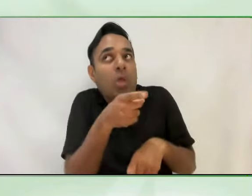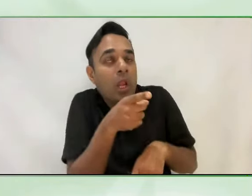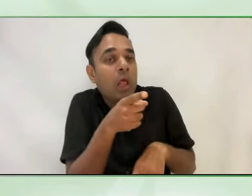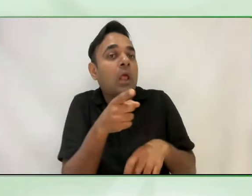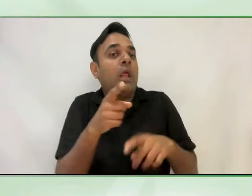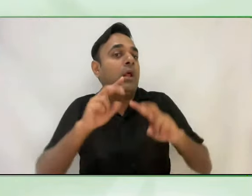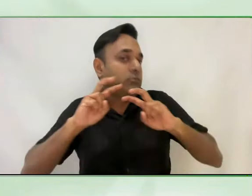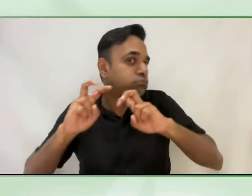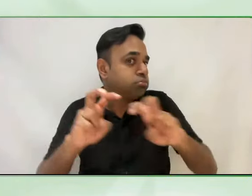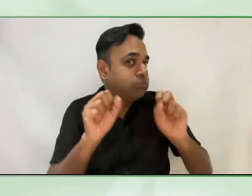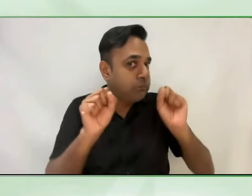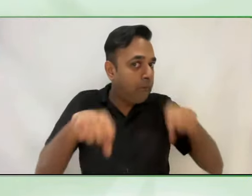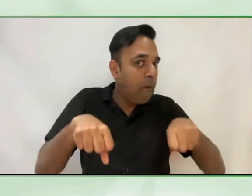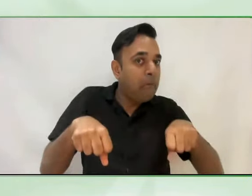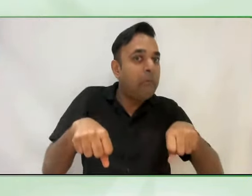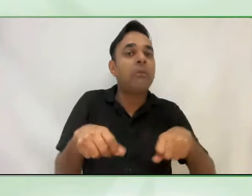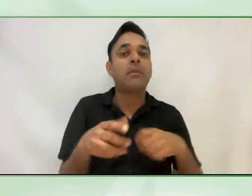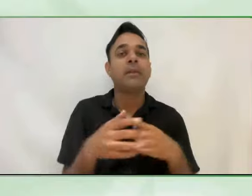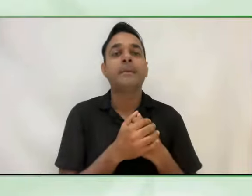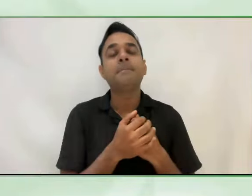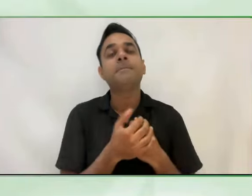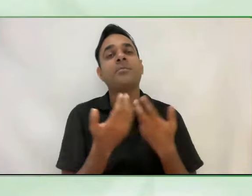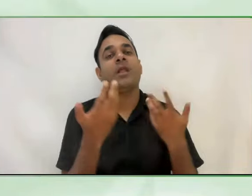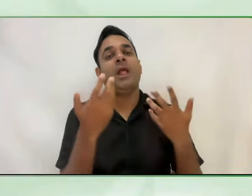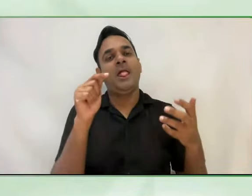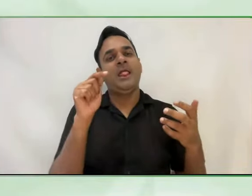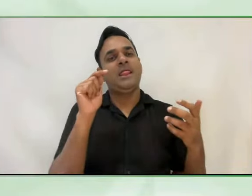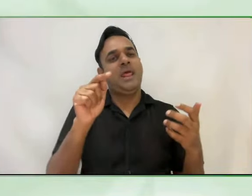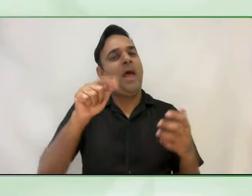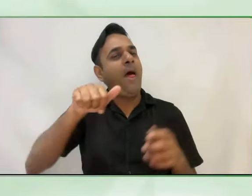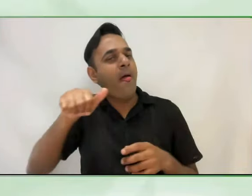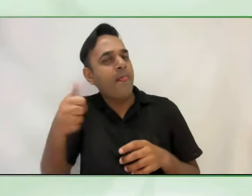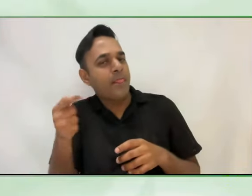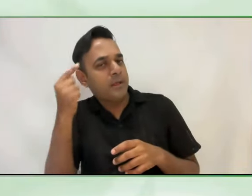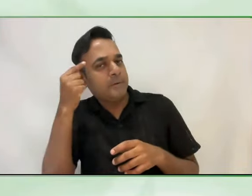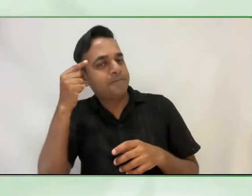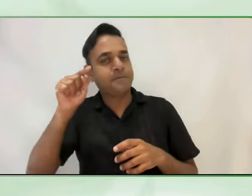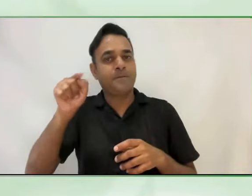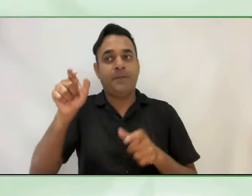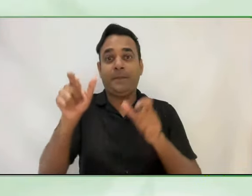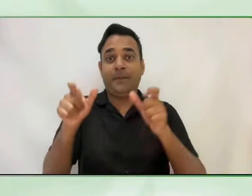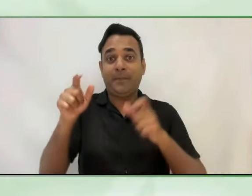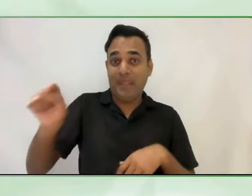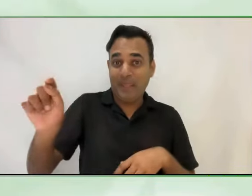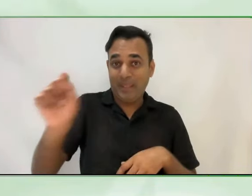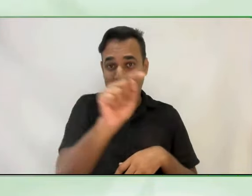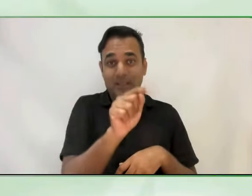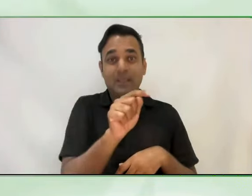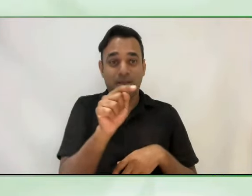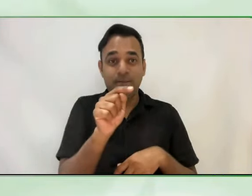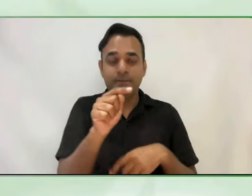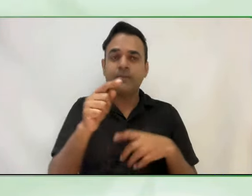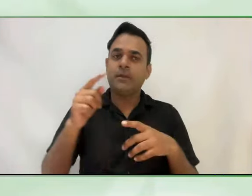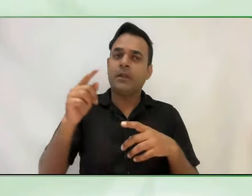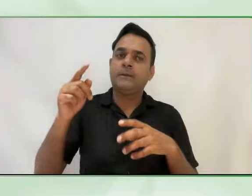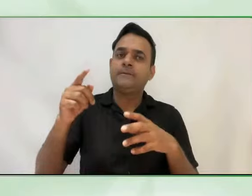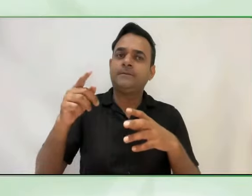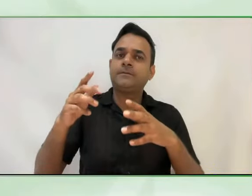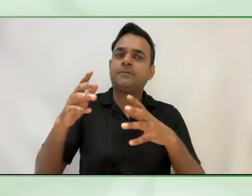whom work might not be the right thing for them, but for those who are, how do we support